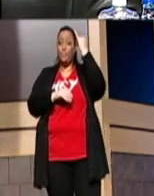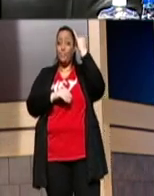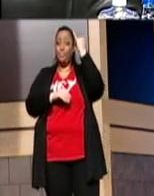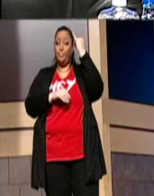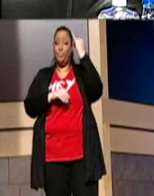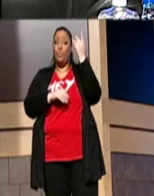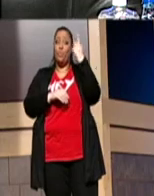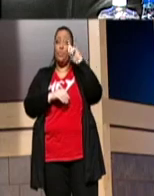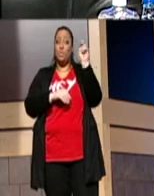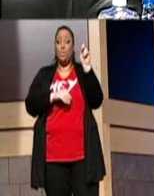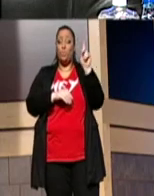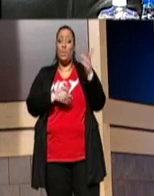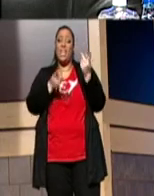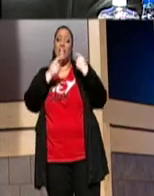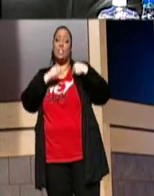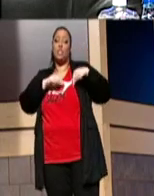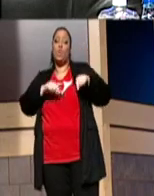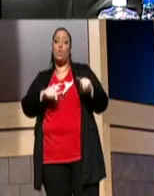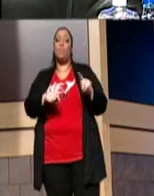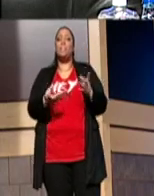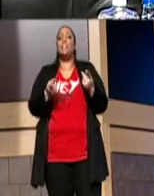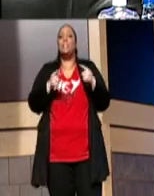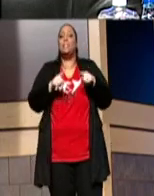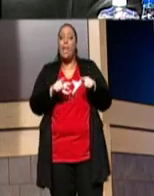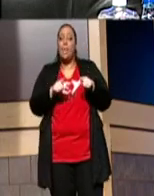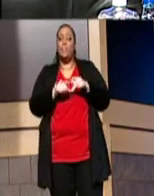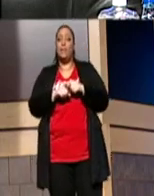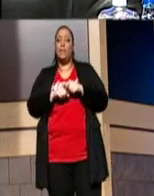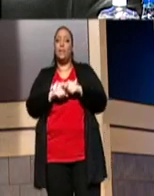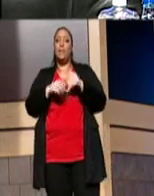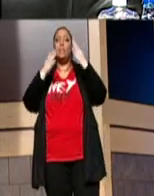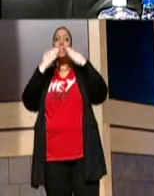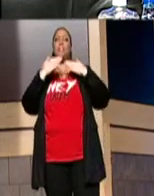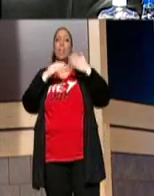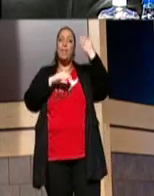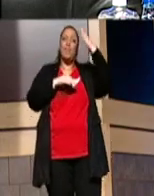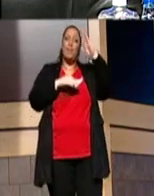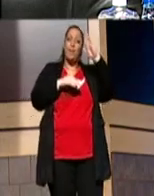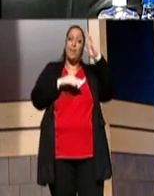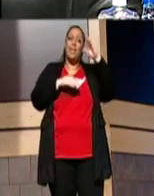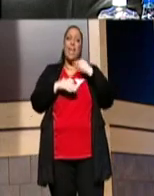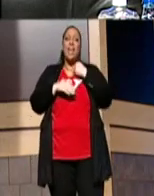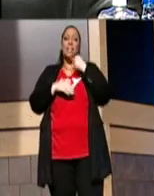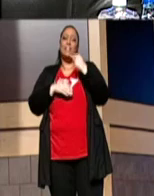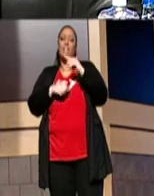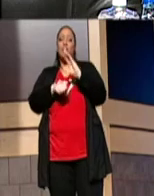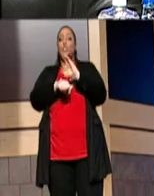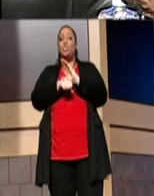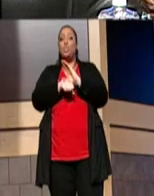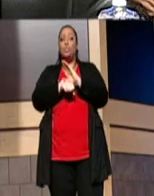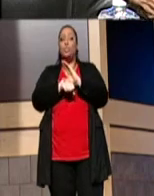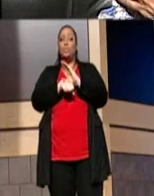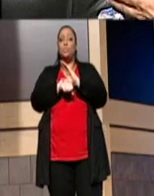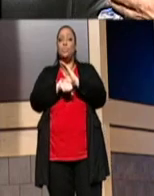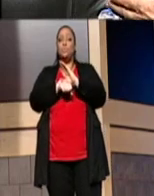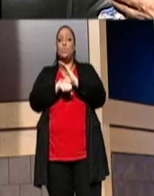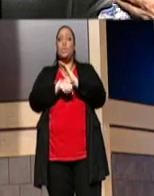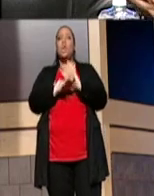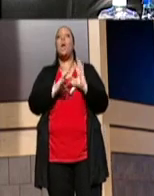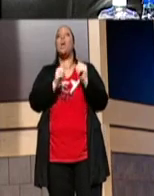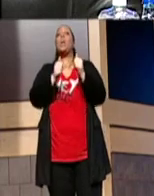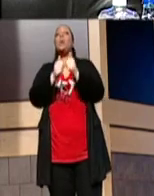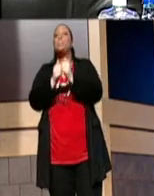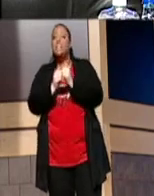in this place. But I want to say thank God I have seen the church come. Step up together. I'm so proud of the